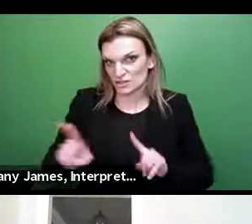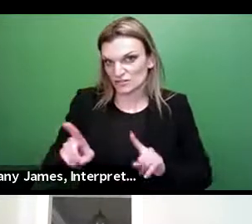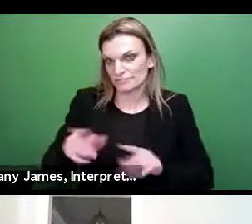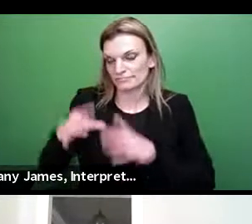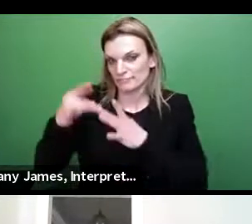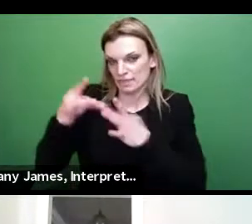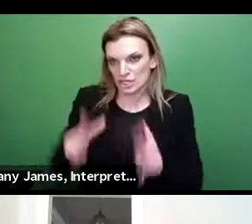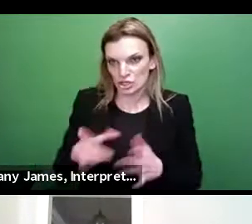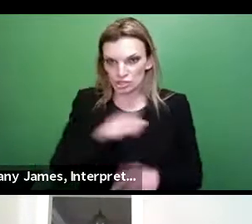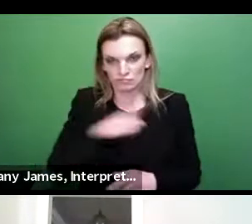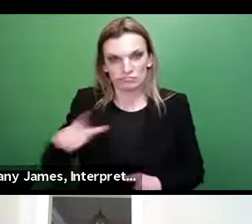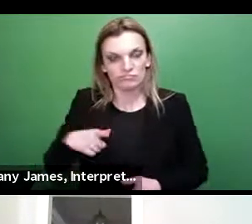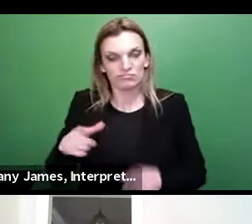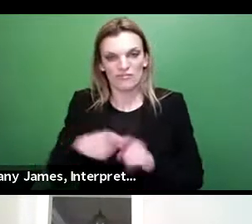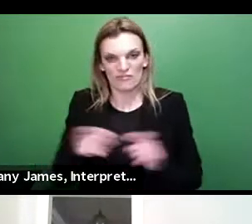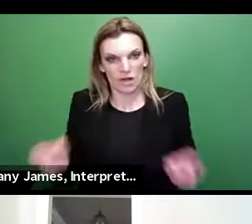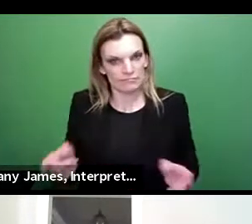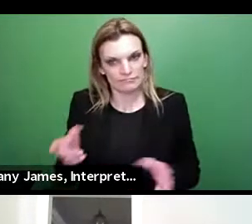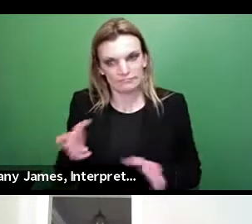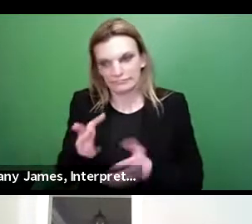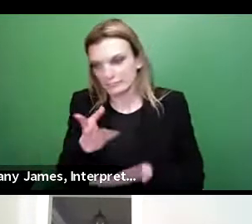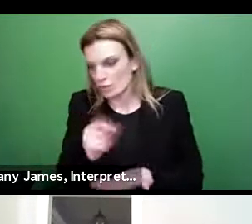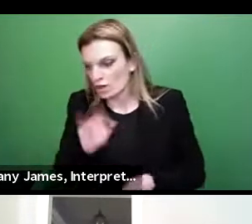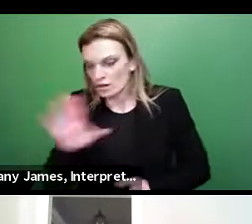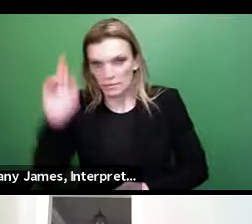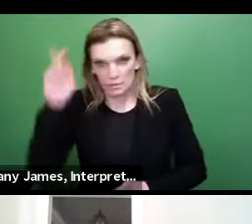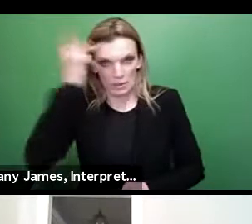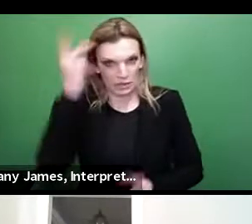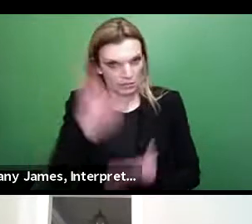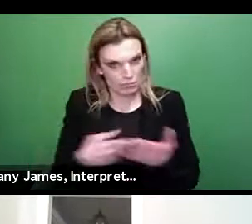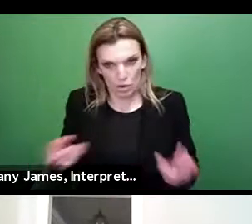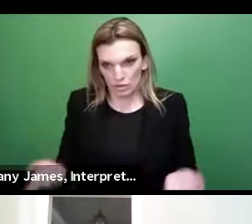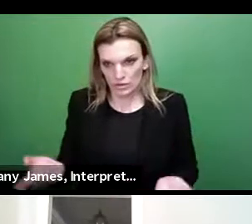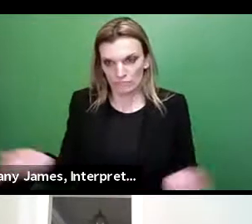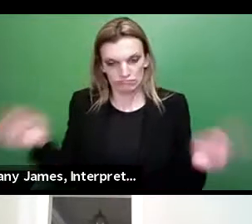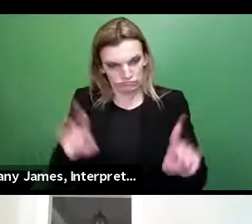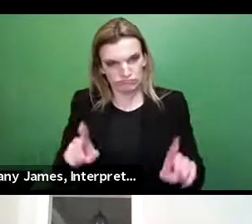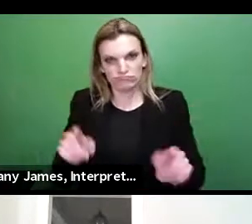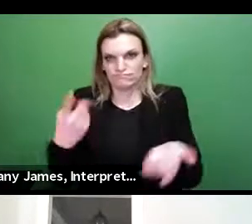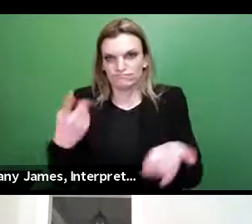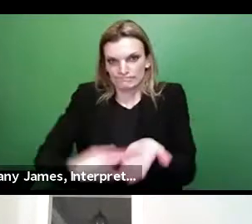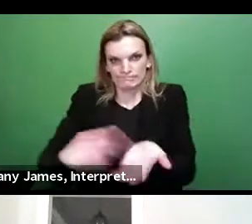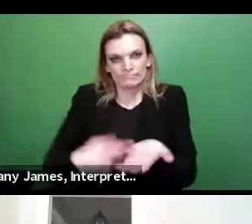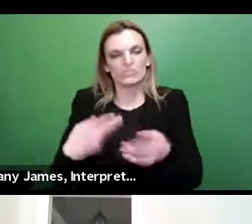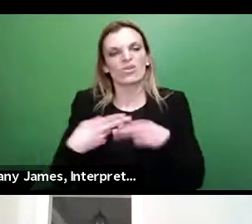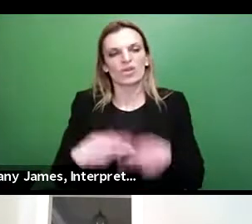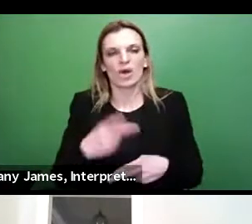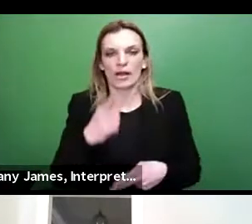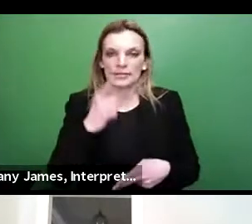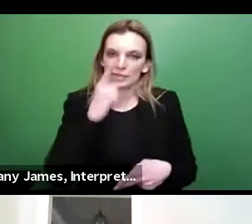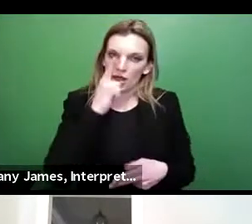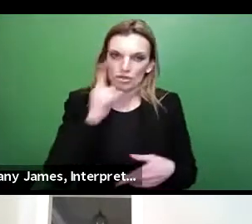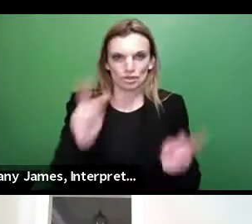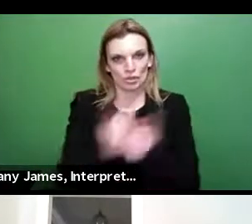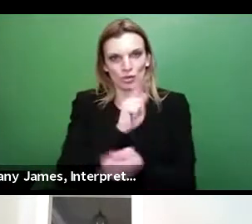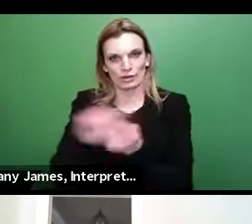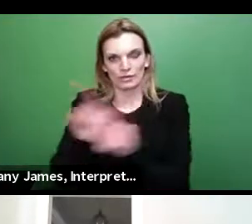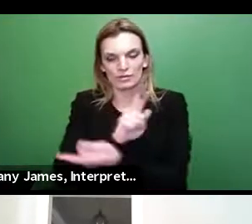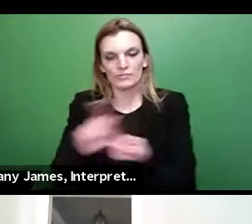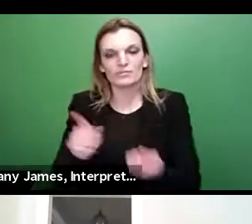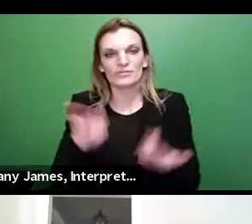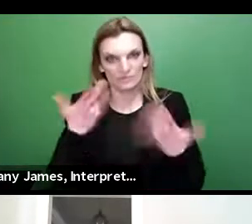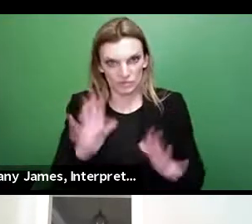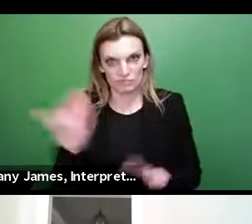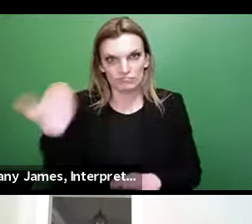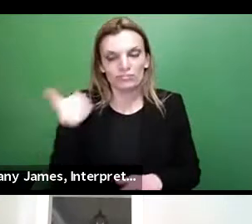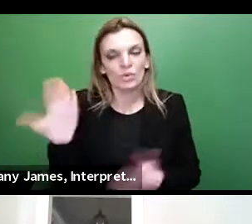aisle, the House and the Senate, attended this two-hour lunch and greet to learn about the